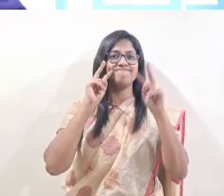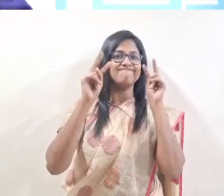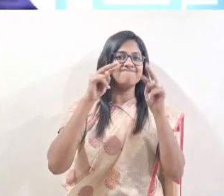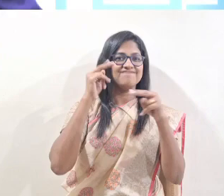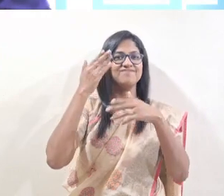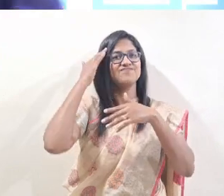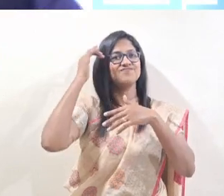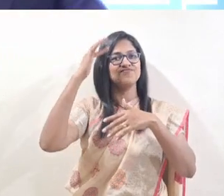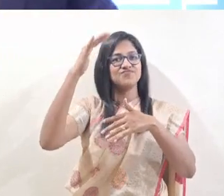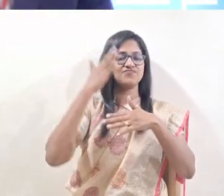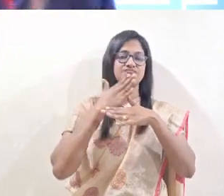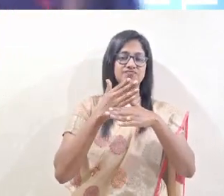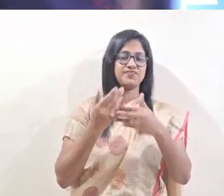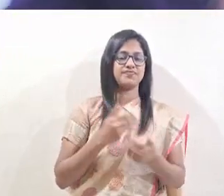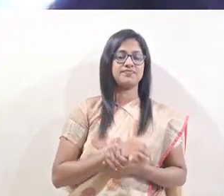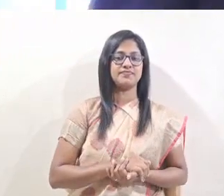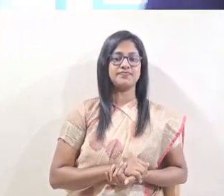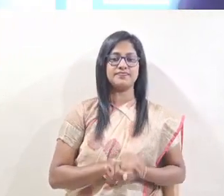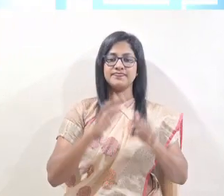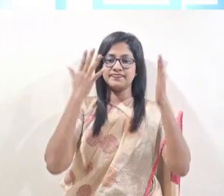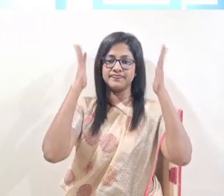for your insights.